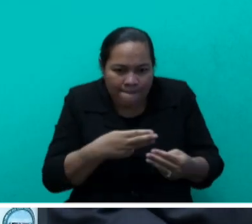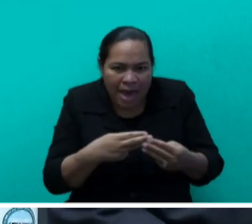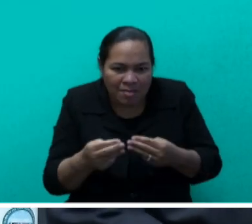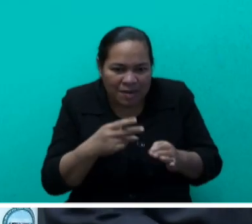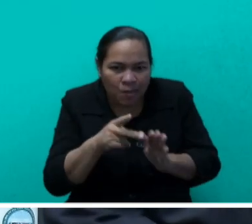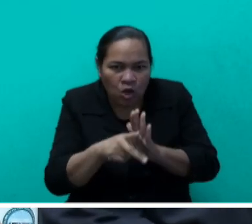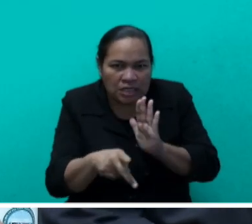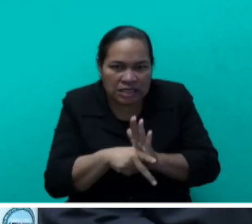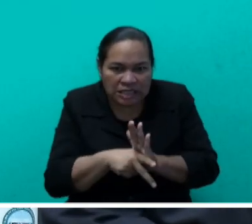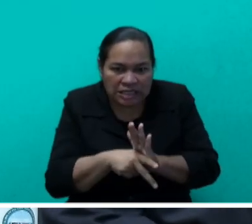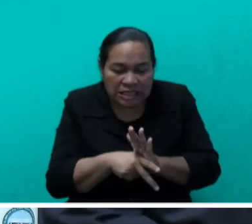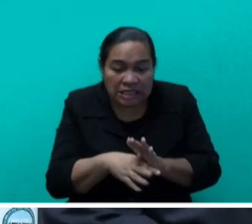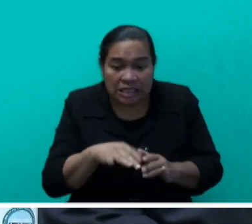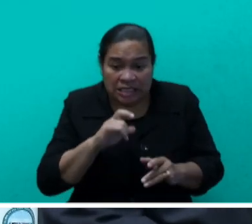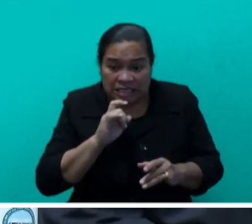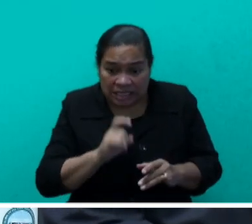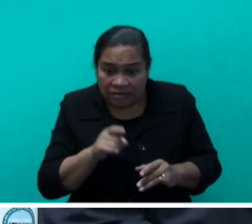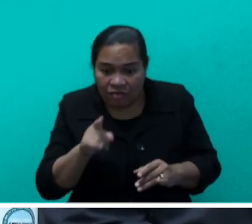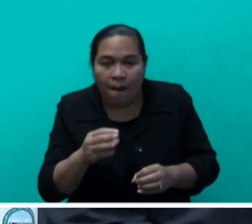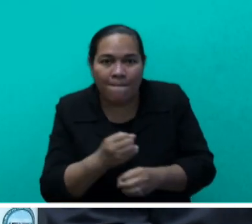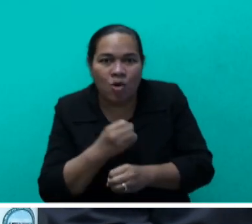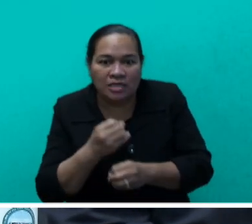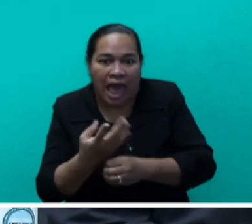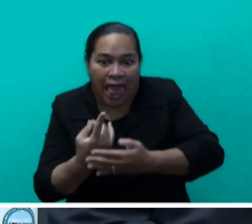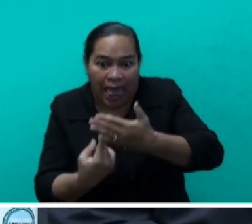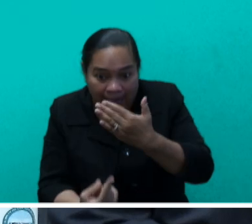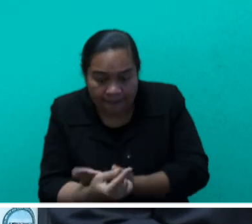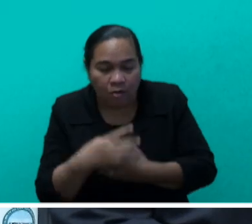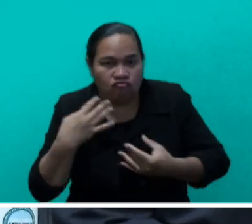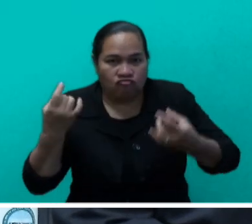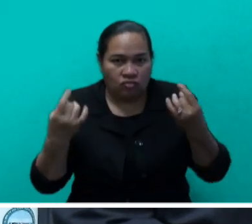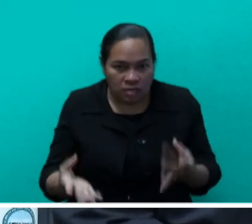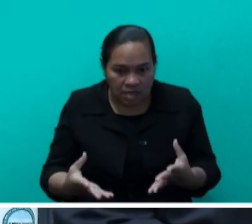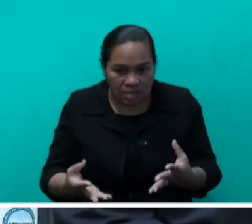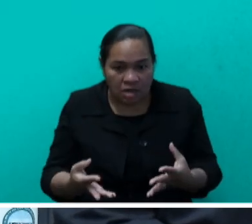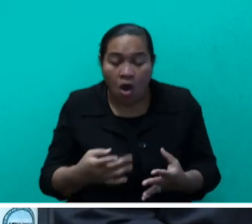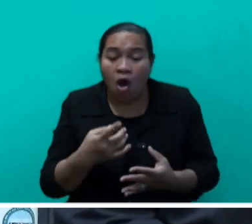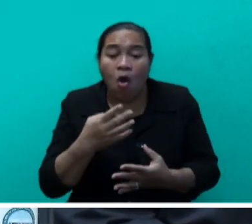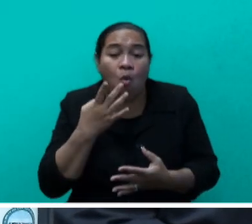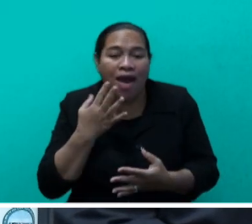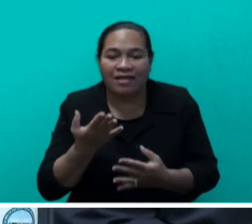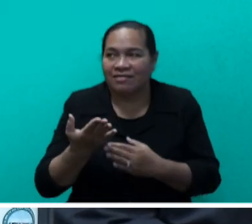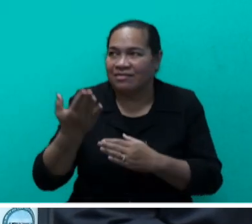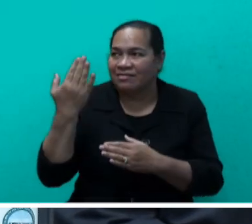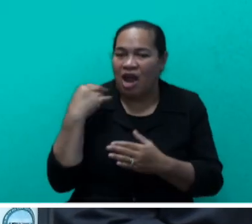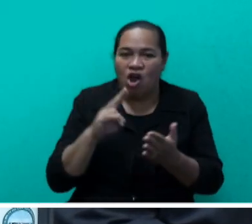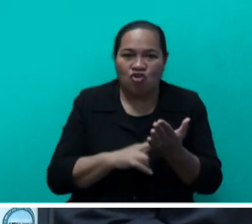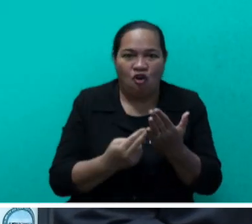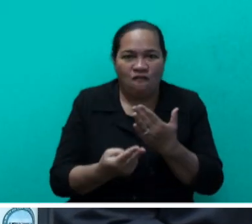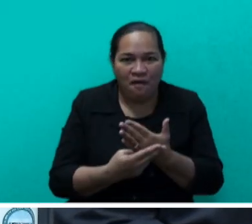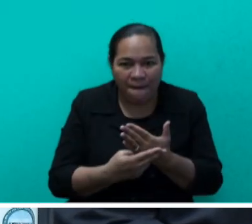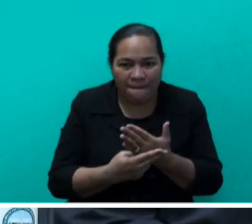that includes the disaster management operation. This is usually activated in November and deactivated